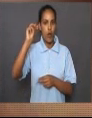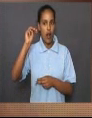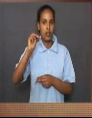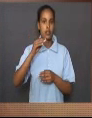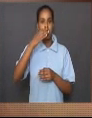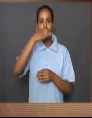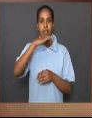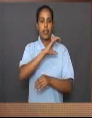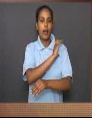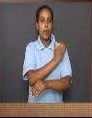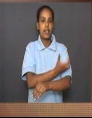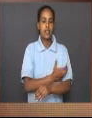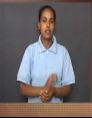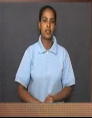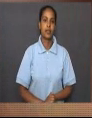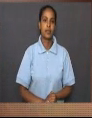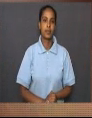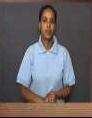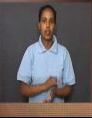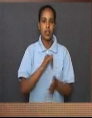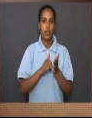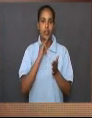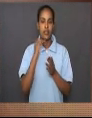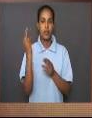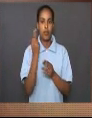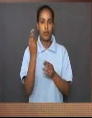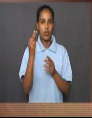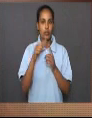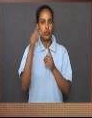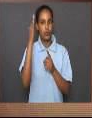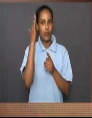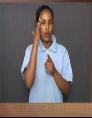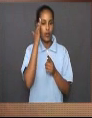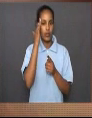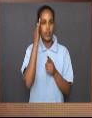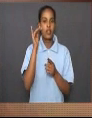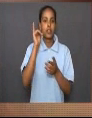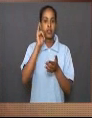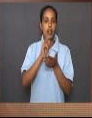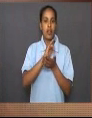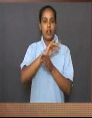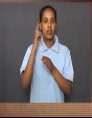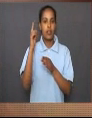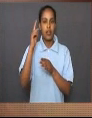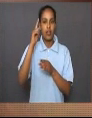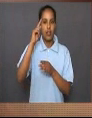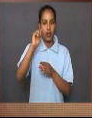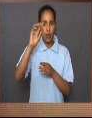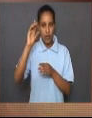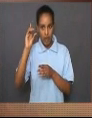heat capacity. It is important to note that in all